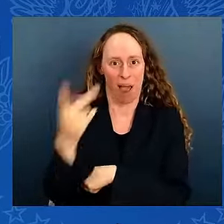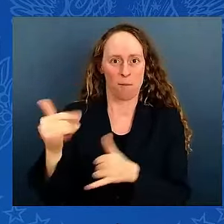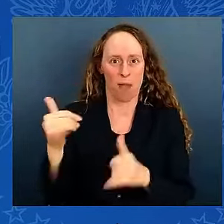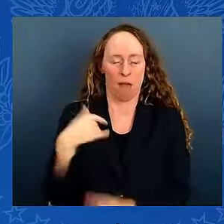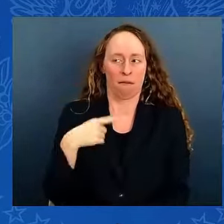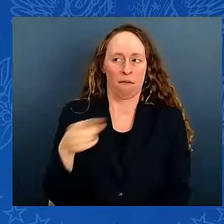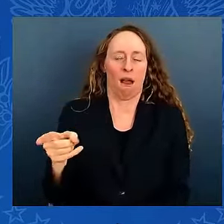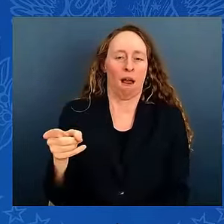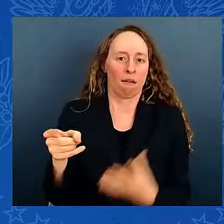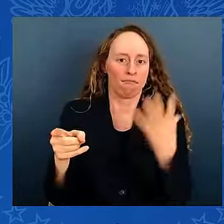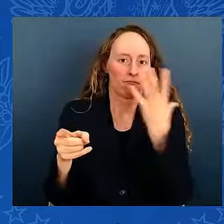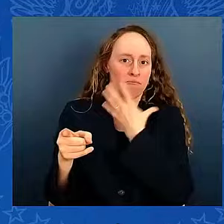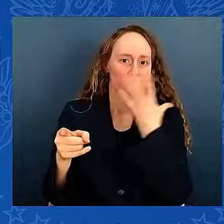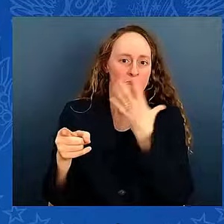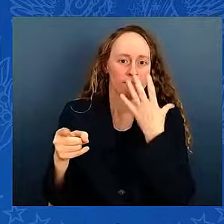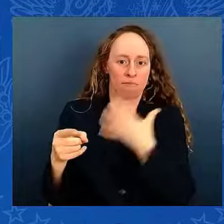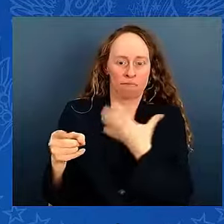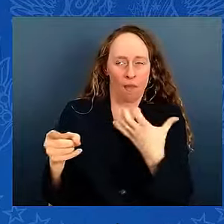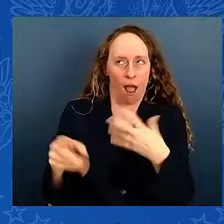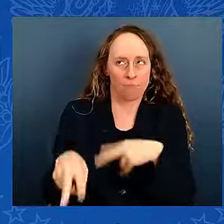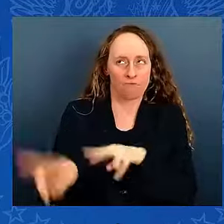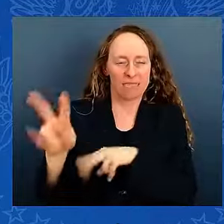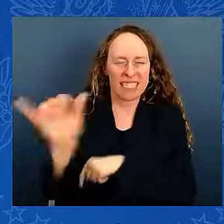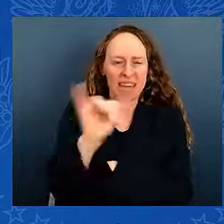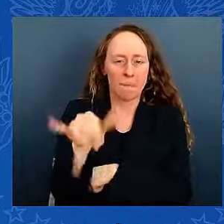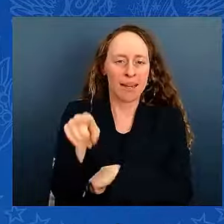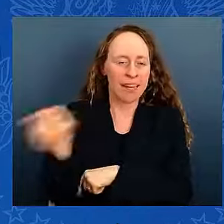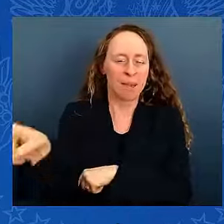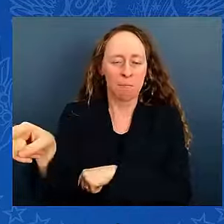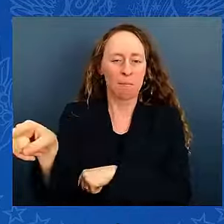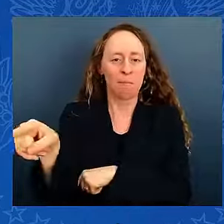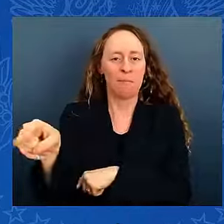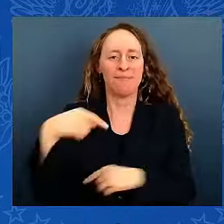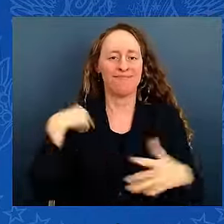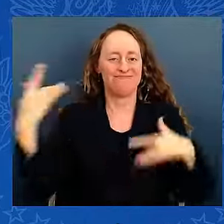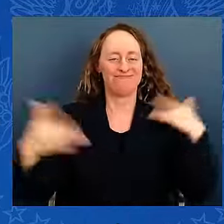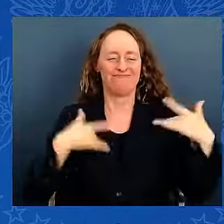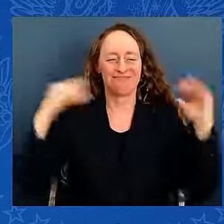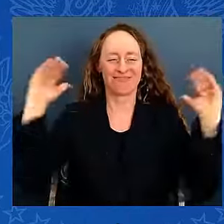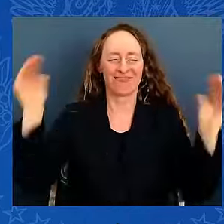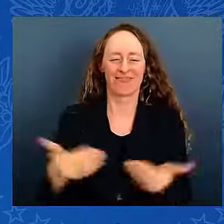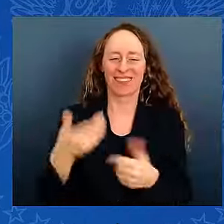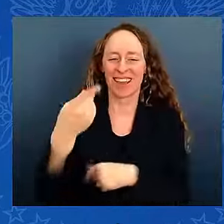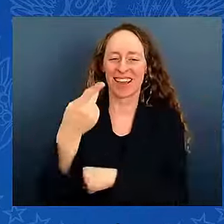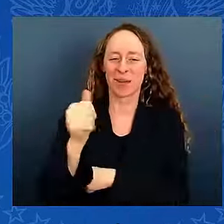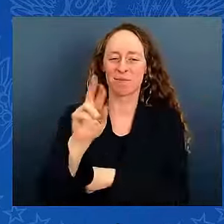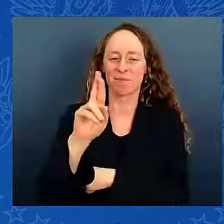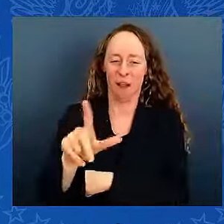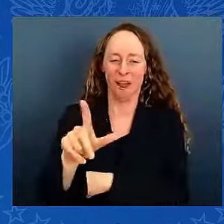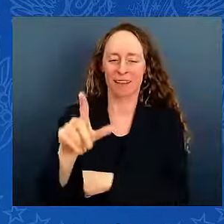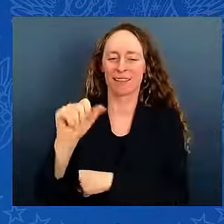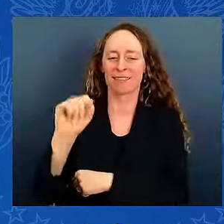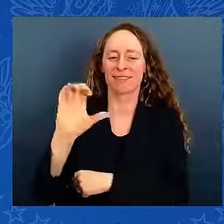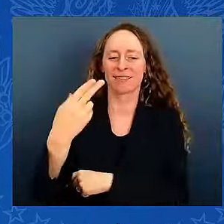too. So please join me in welcoming Paul Schulte.